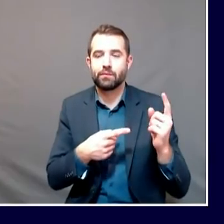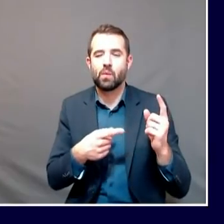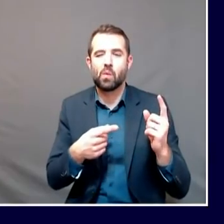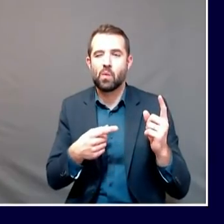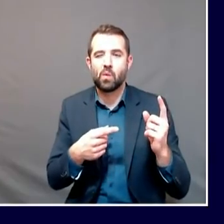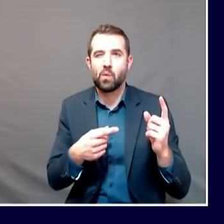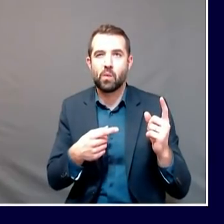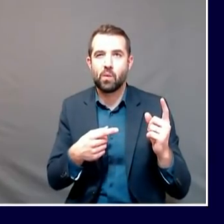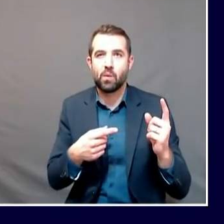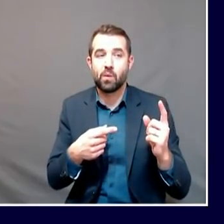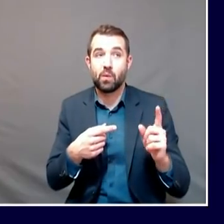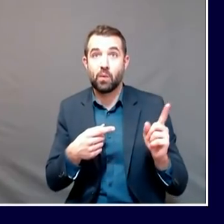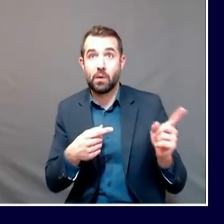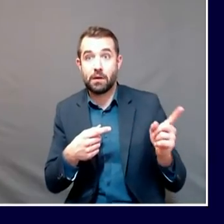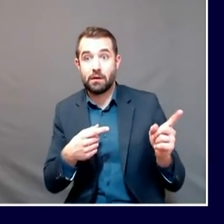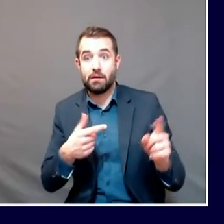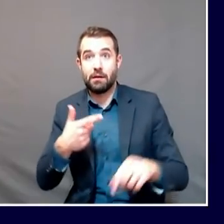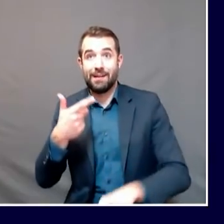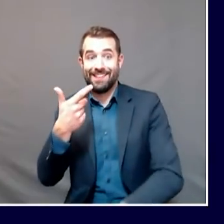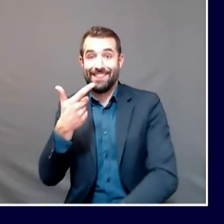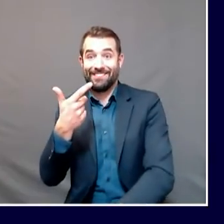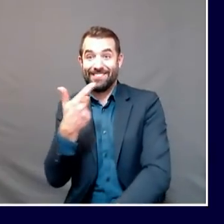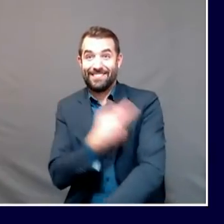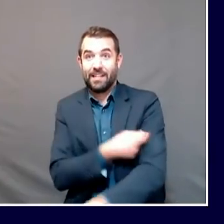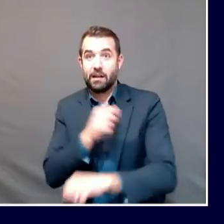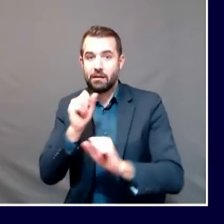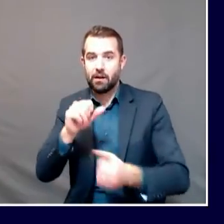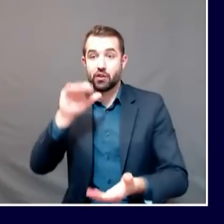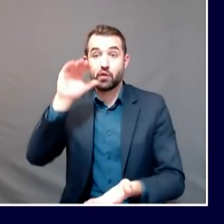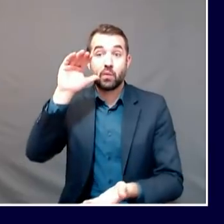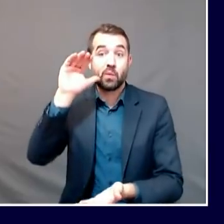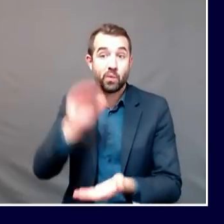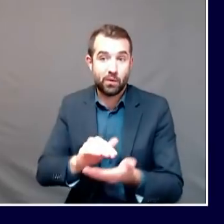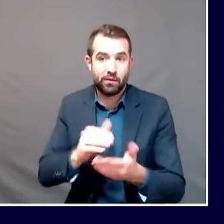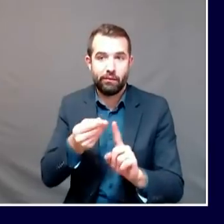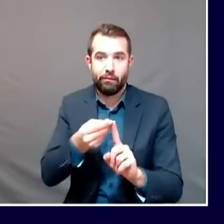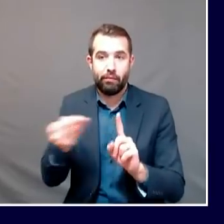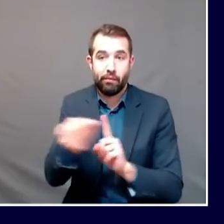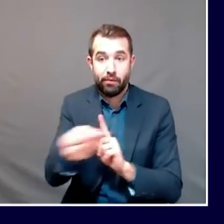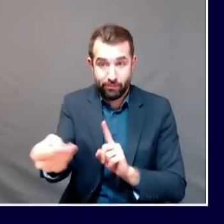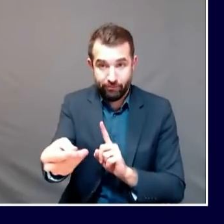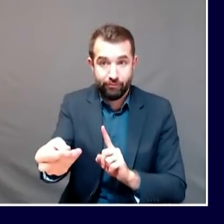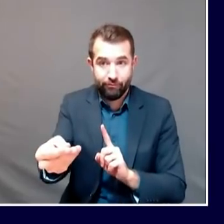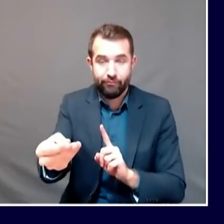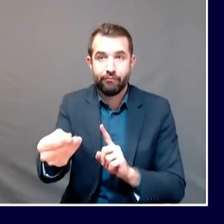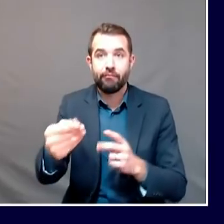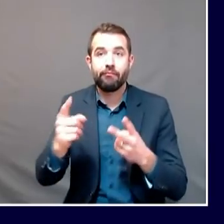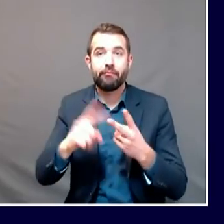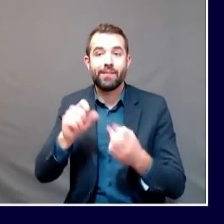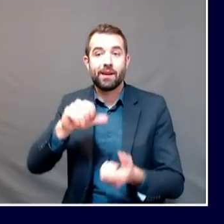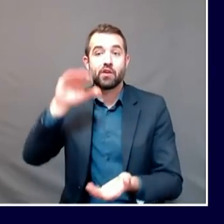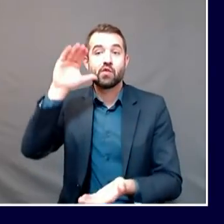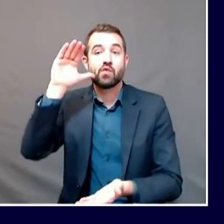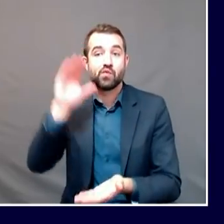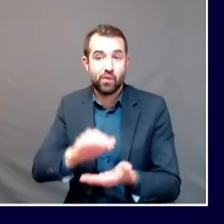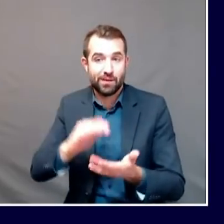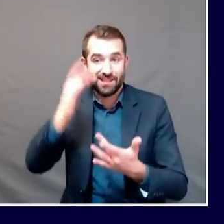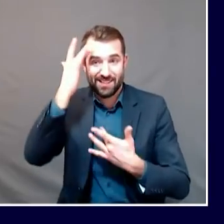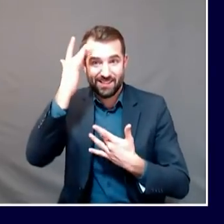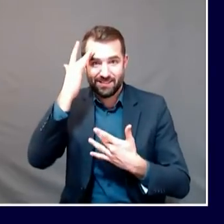the likelihood of spreading the virus and having severe disease, but also reduce the likelihood of